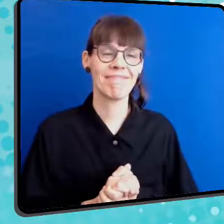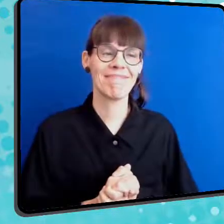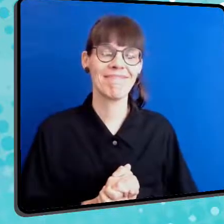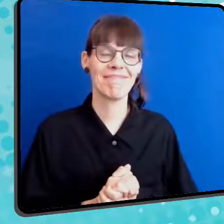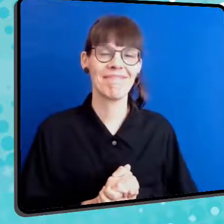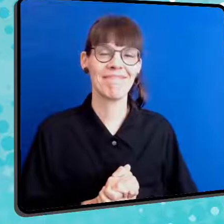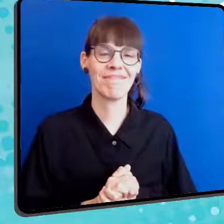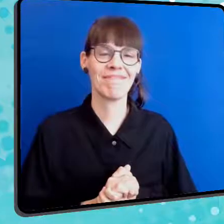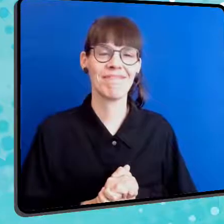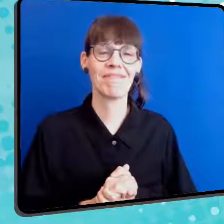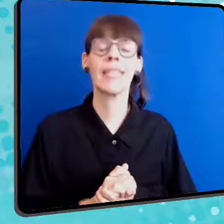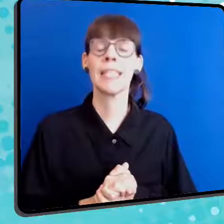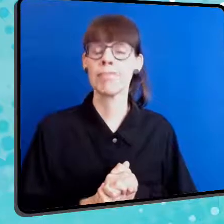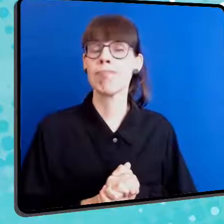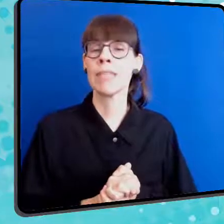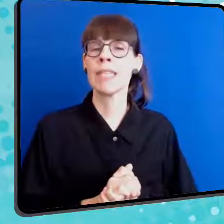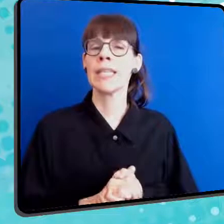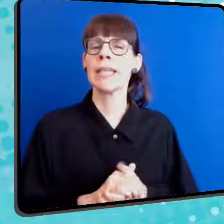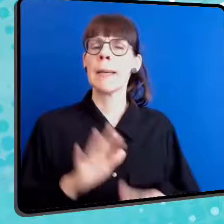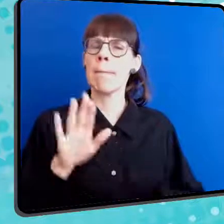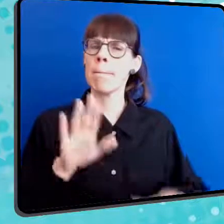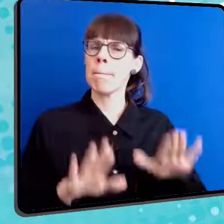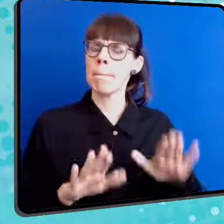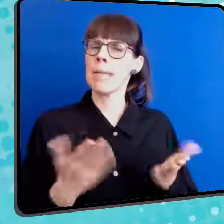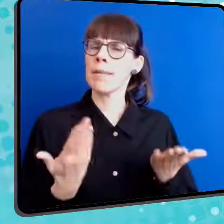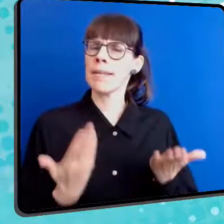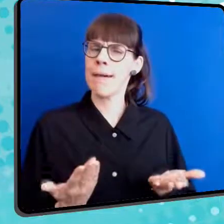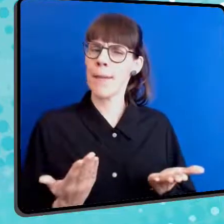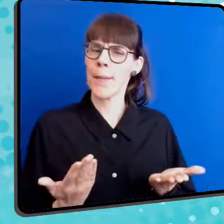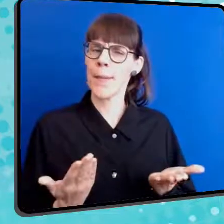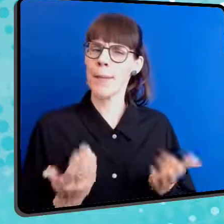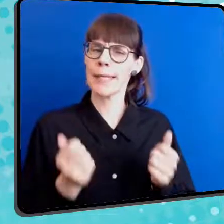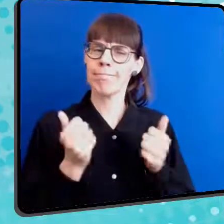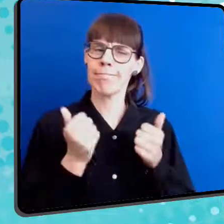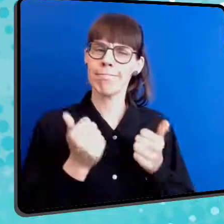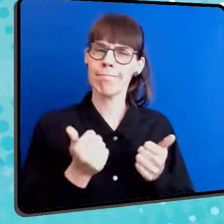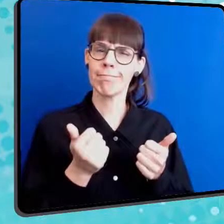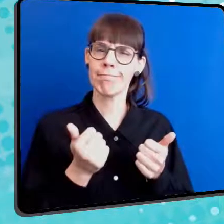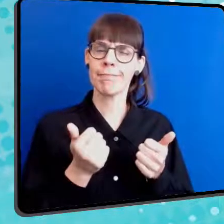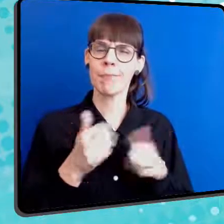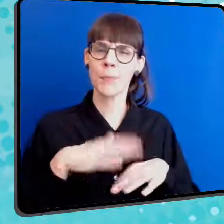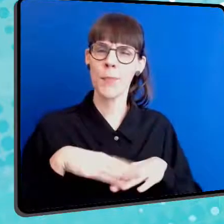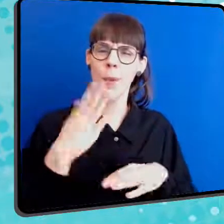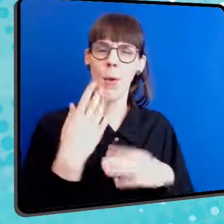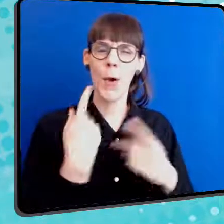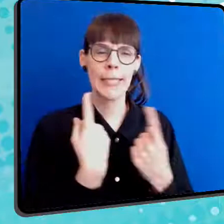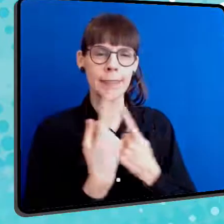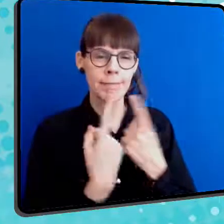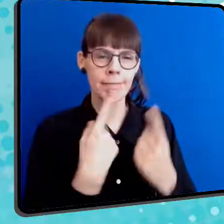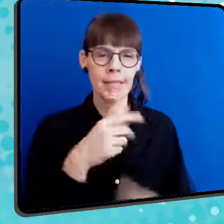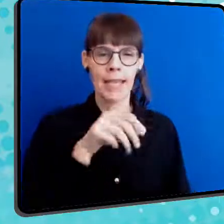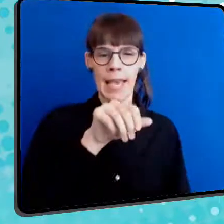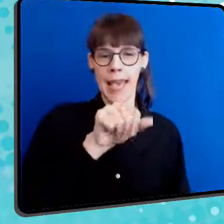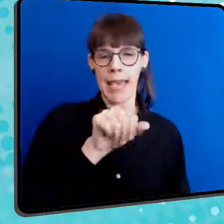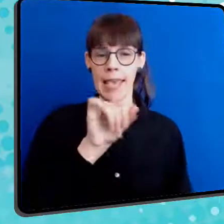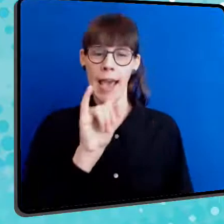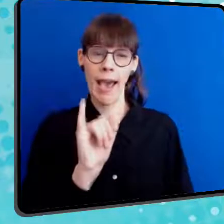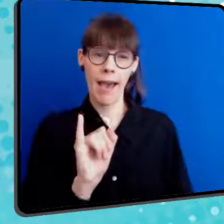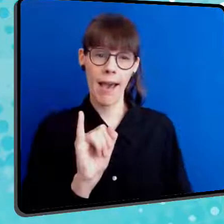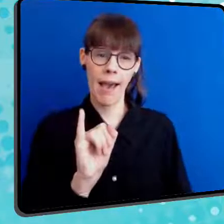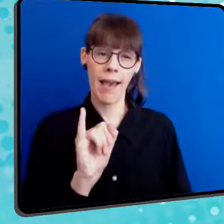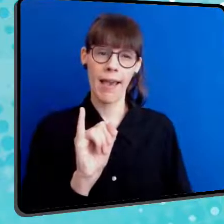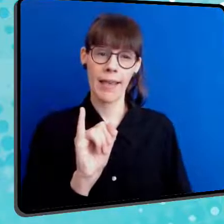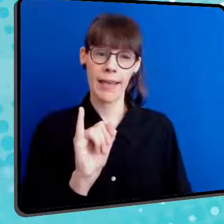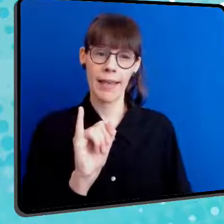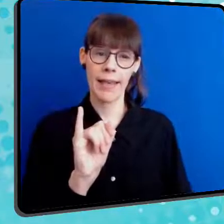maybe this is a good time to talk a little bit about the AI, the bit of AI